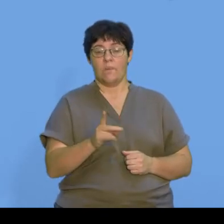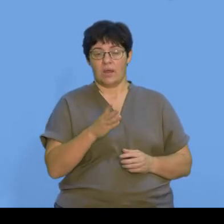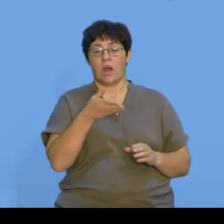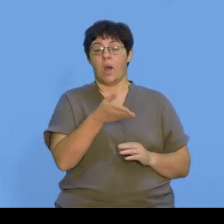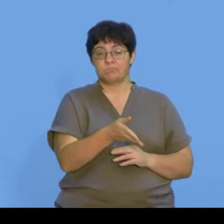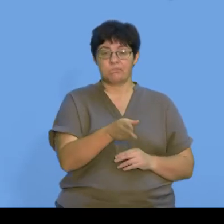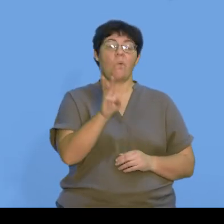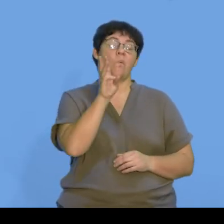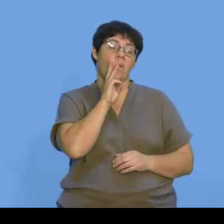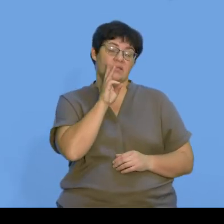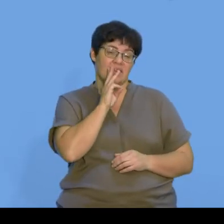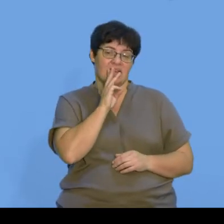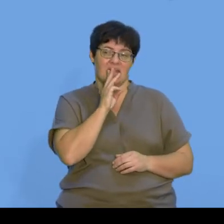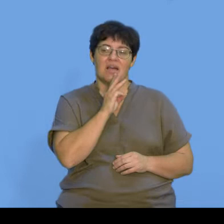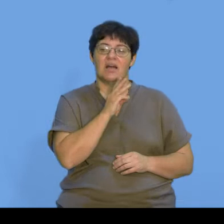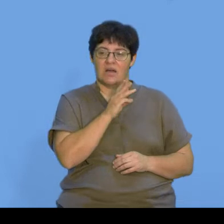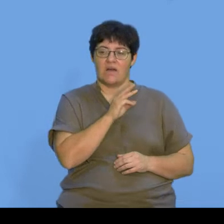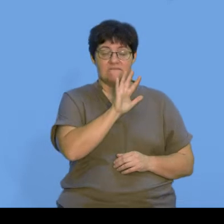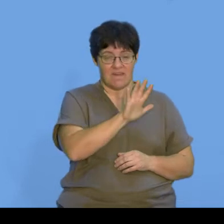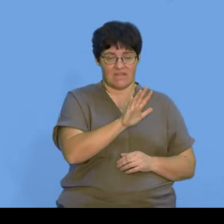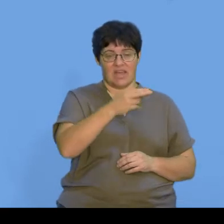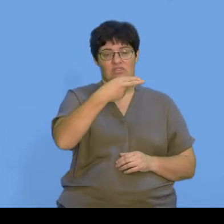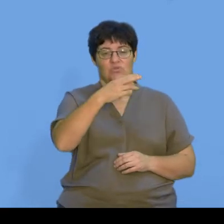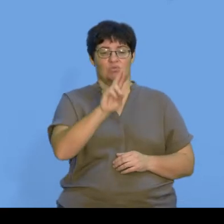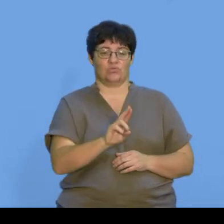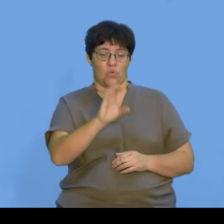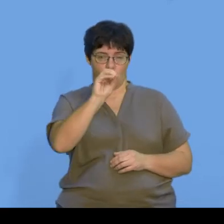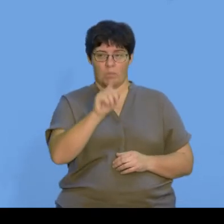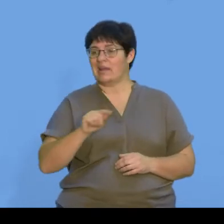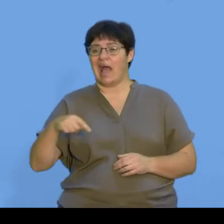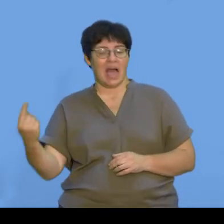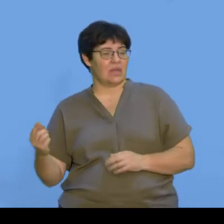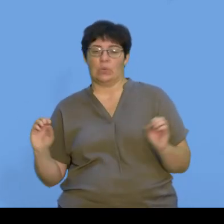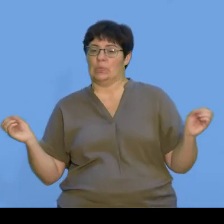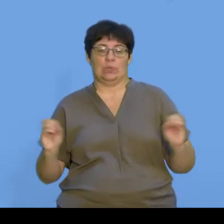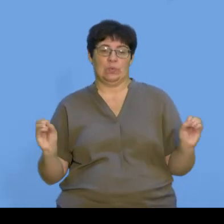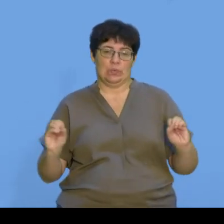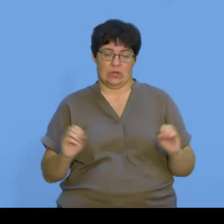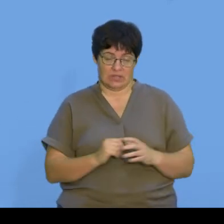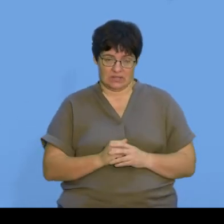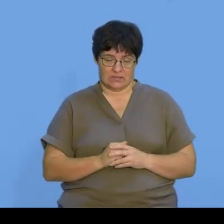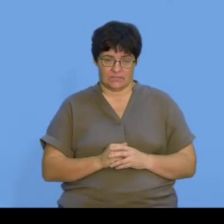but it contains the water of crystallization, while the other one does not,